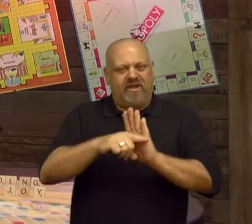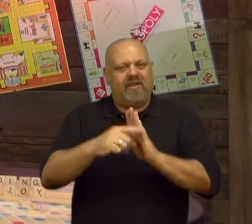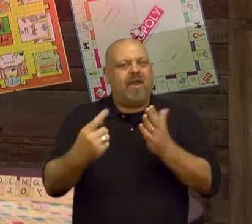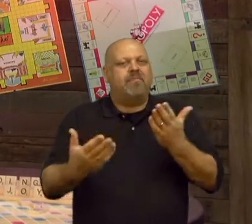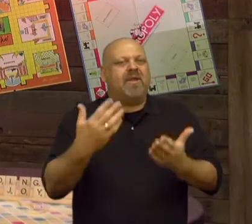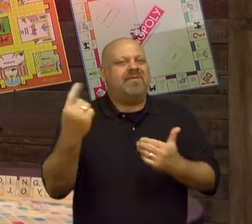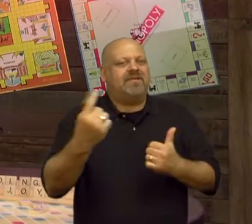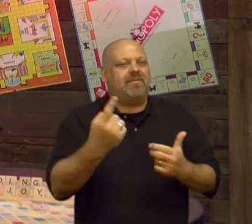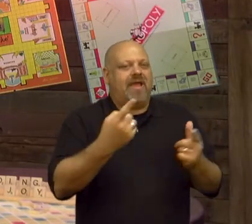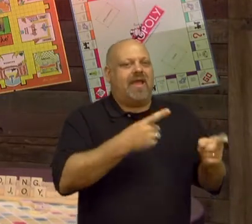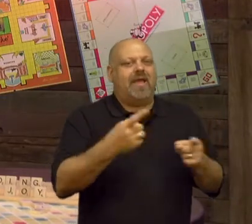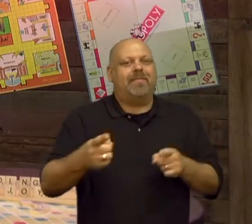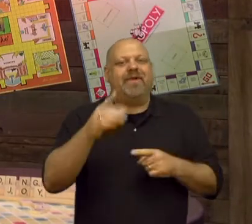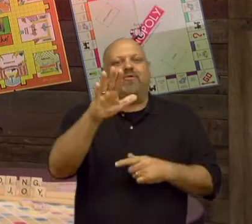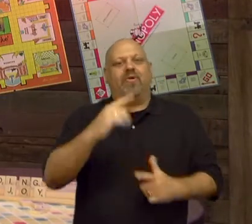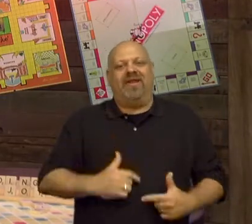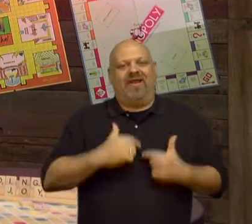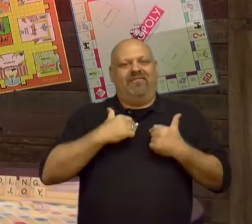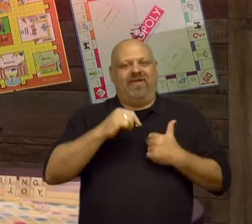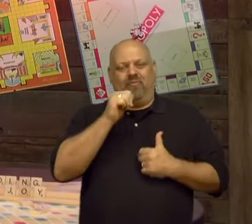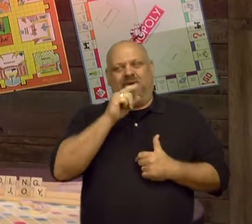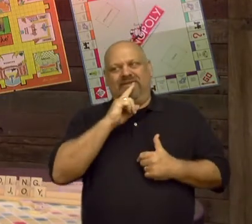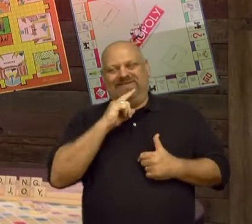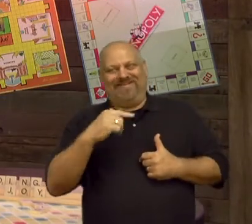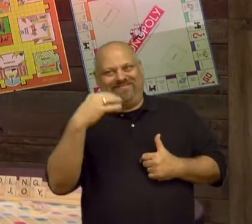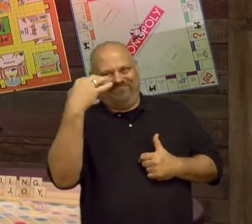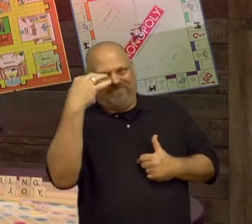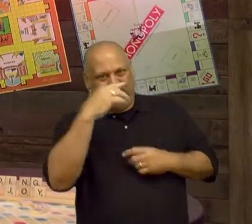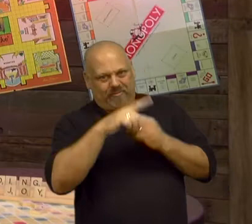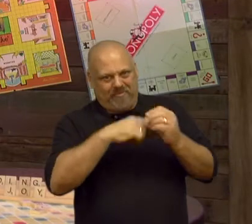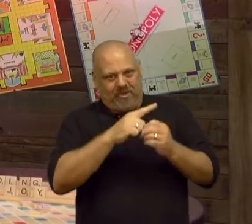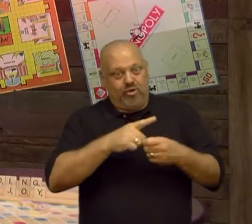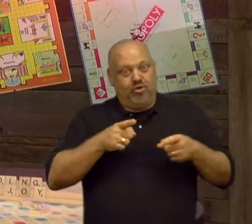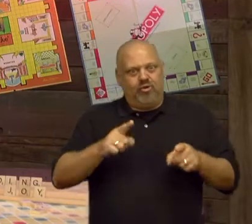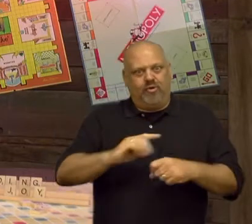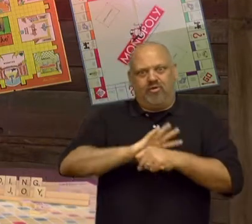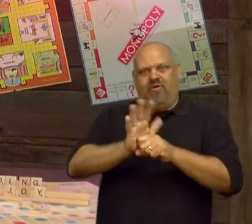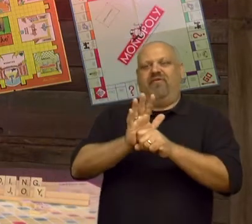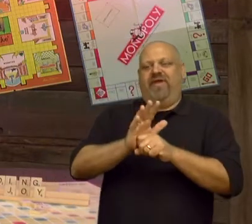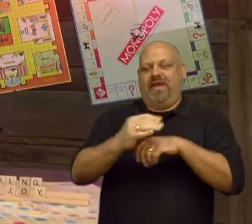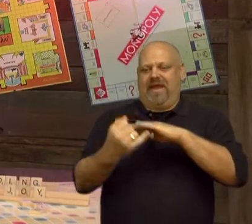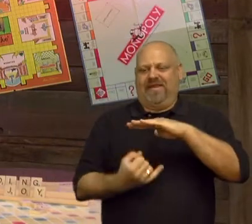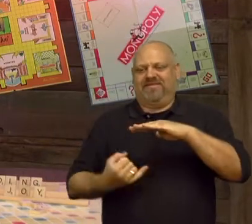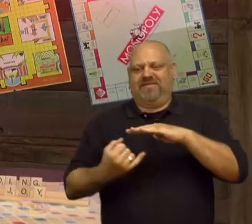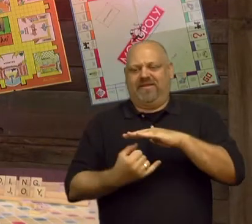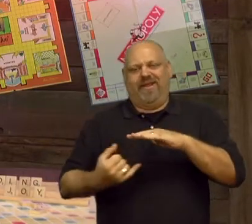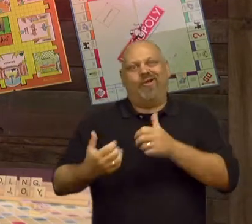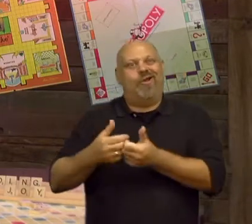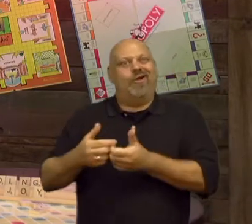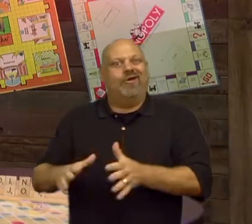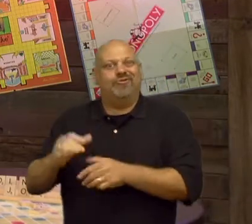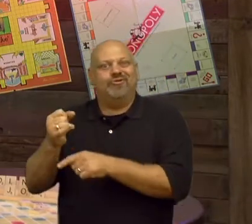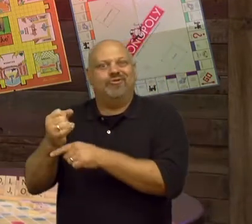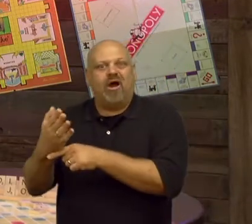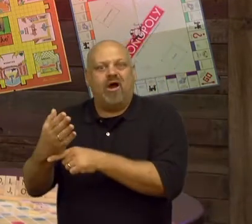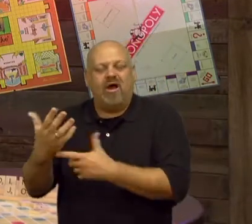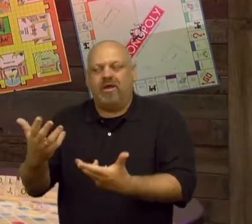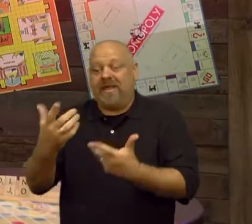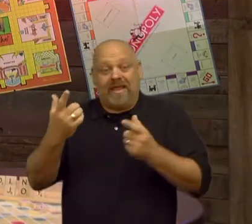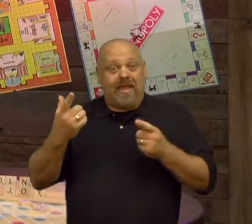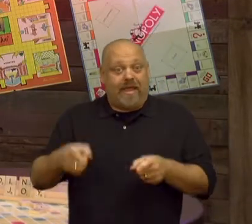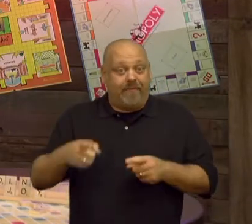something happening in your life that you're not really fond of. During COVID, the isolation, maybe you've lost your